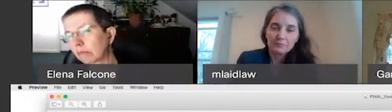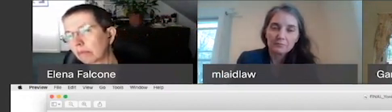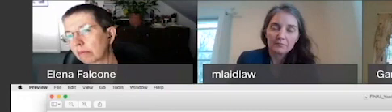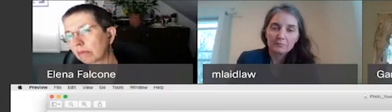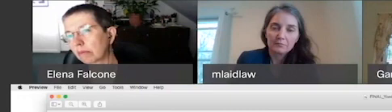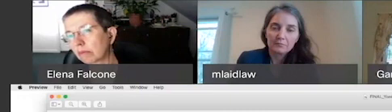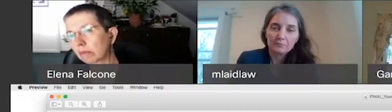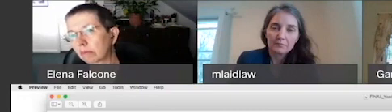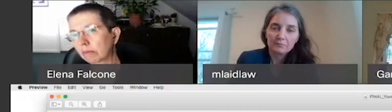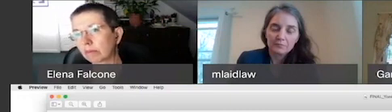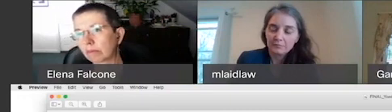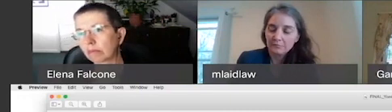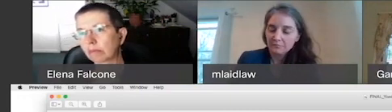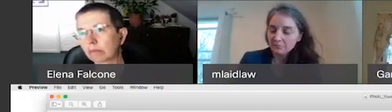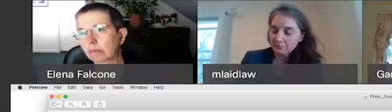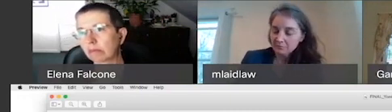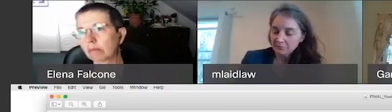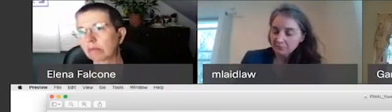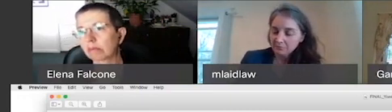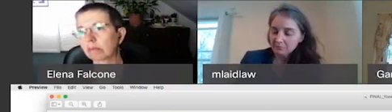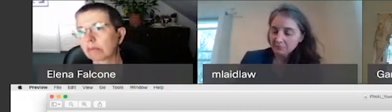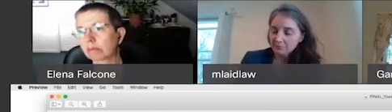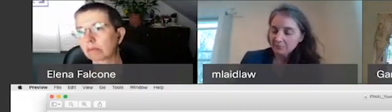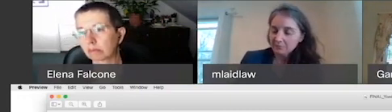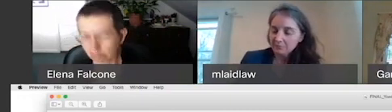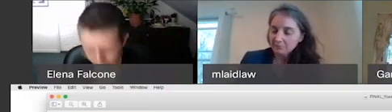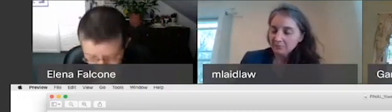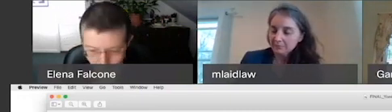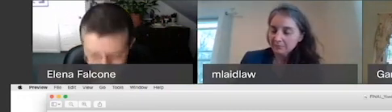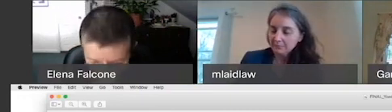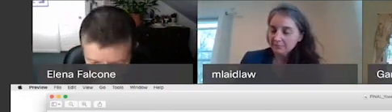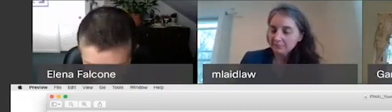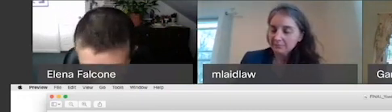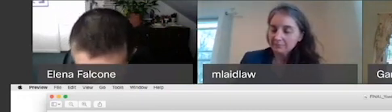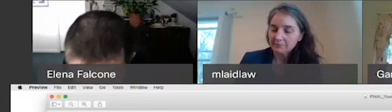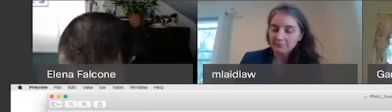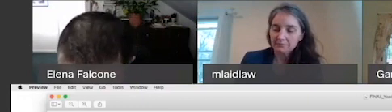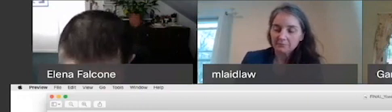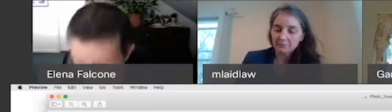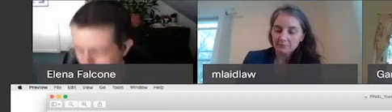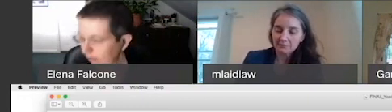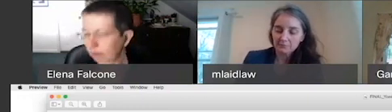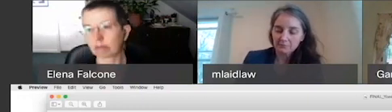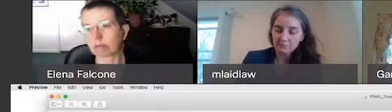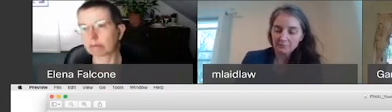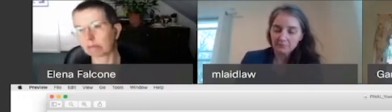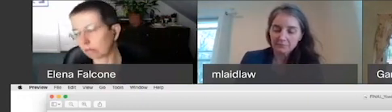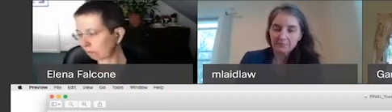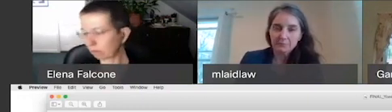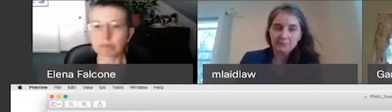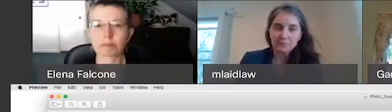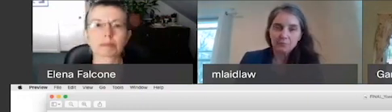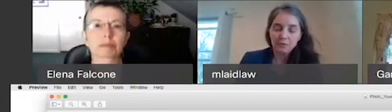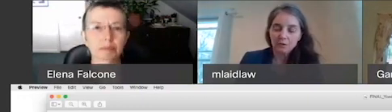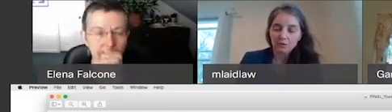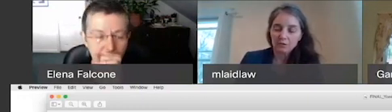if you're interested in being social while at home, while we need to maintain our safety, please just give our office a call and talk to them about